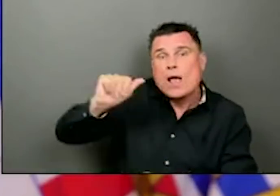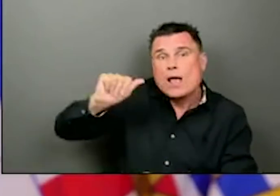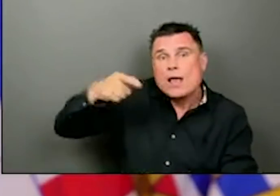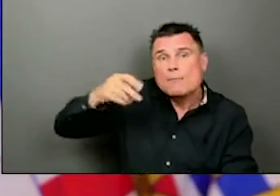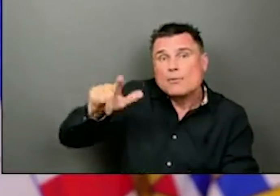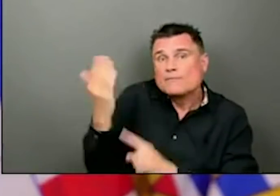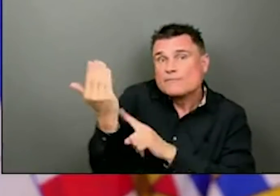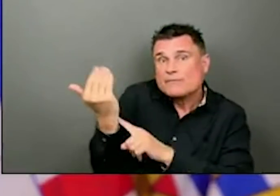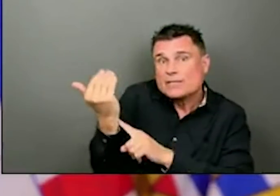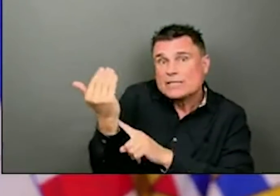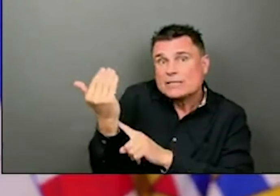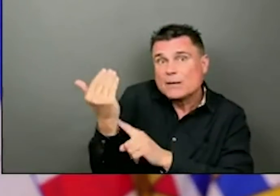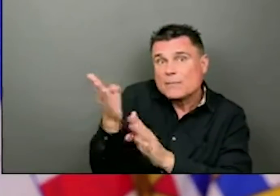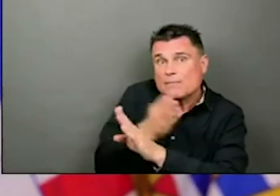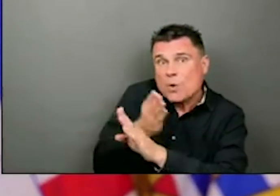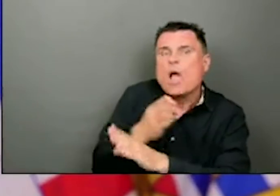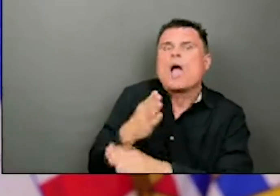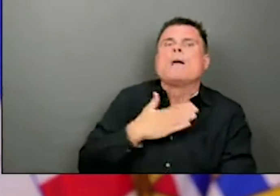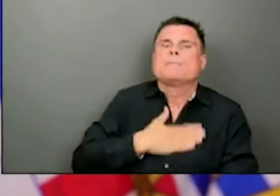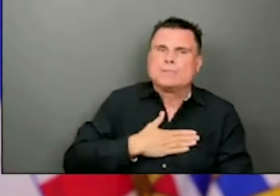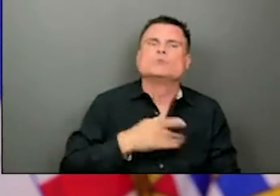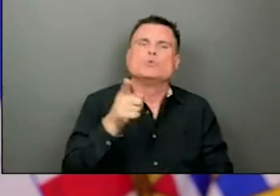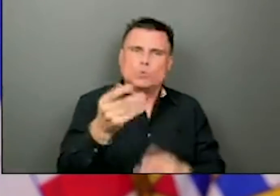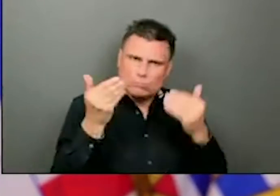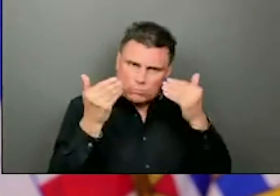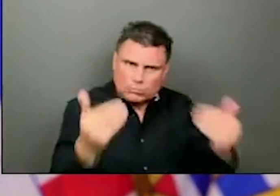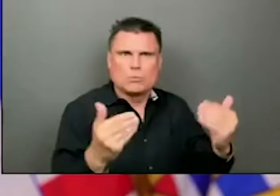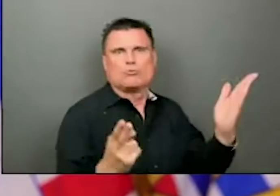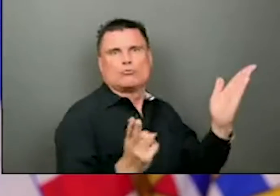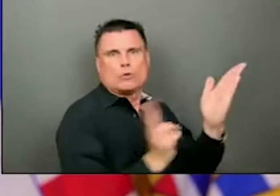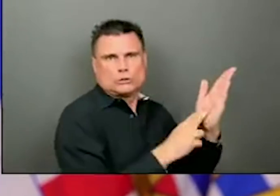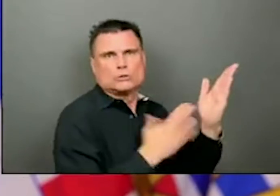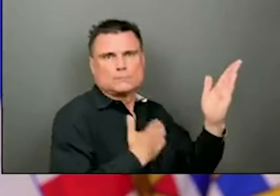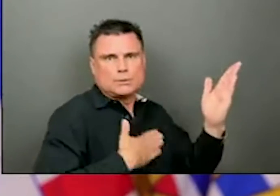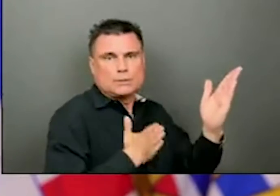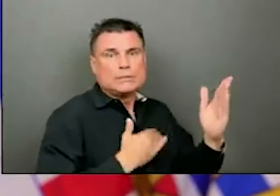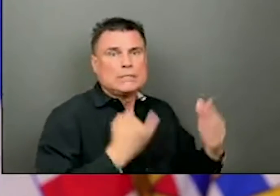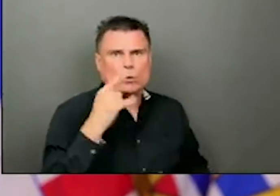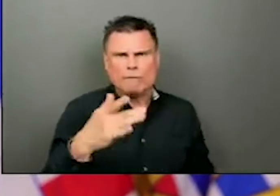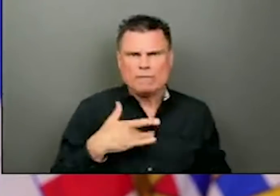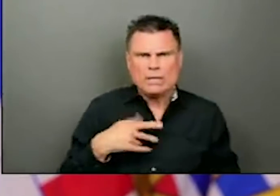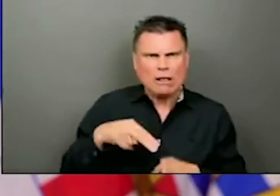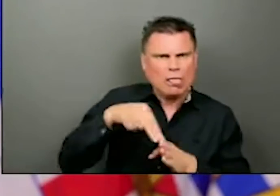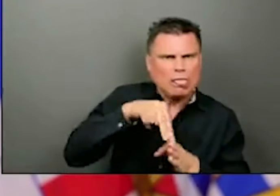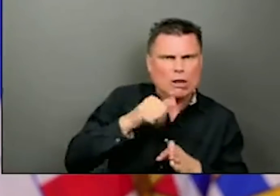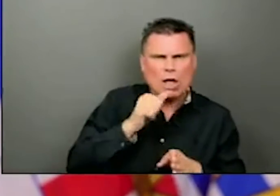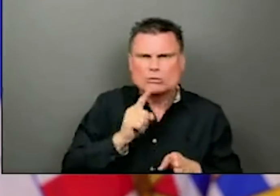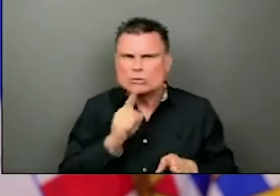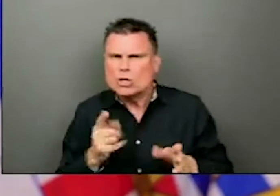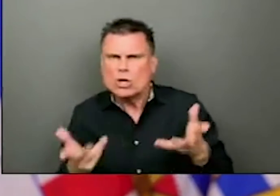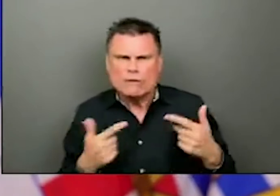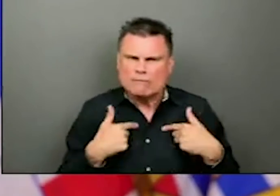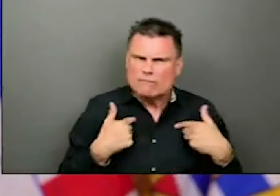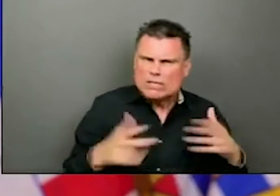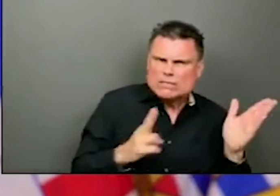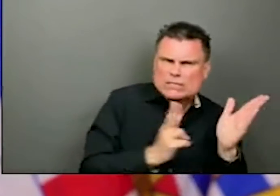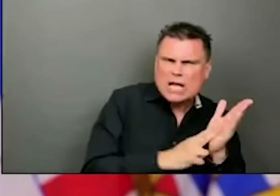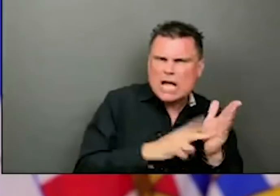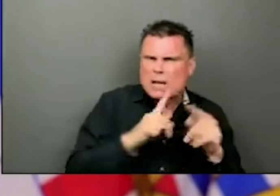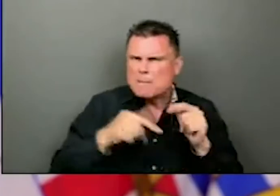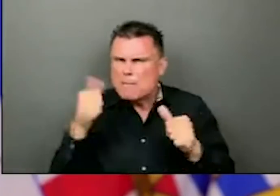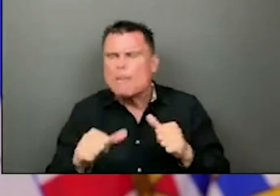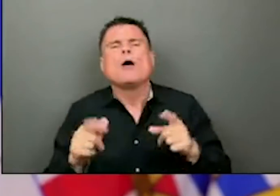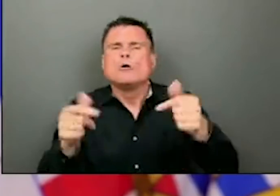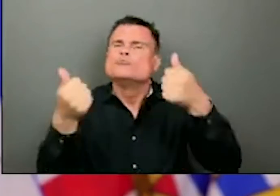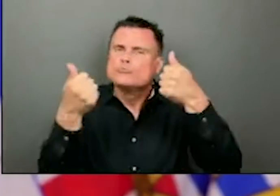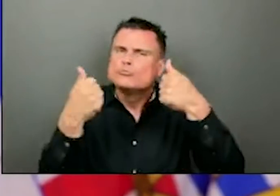tell you that. So there is no problem with registering more than once. And I've said this before, but it is important. We were building